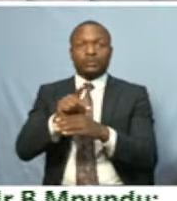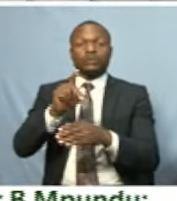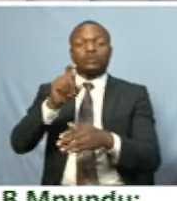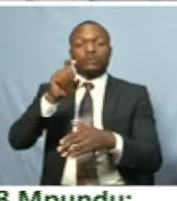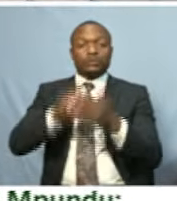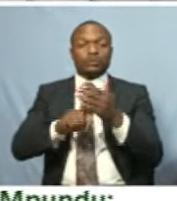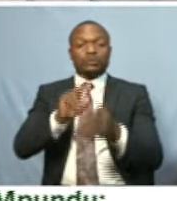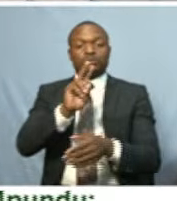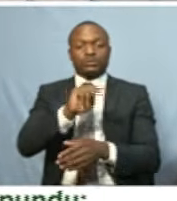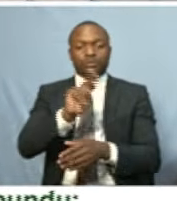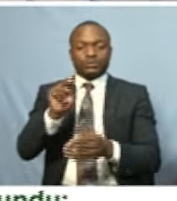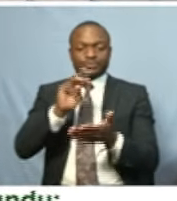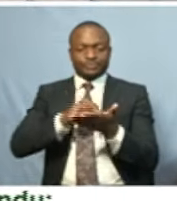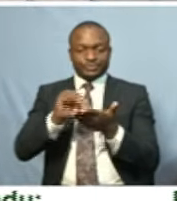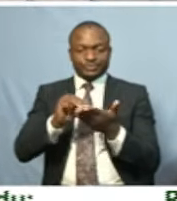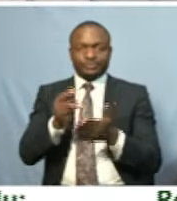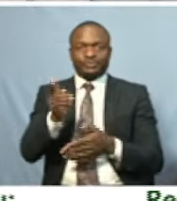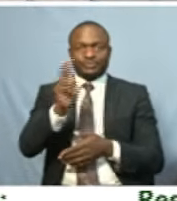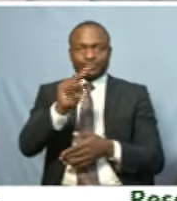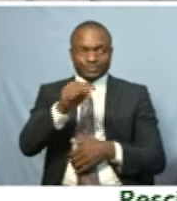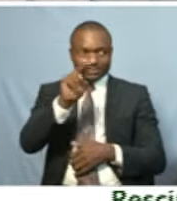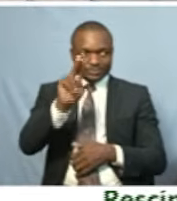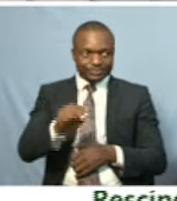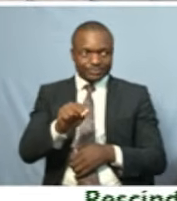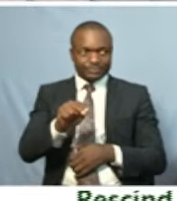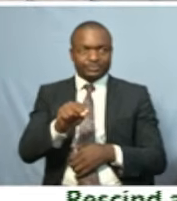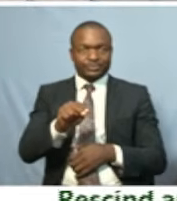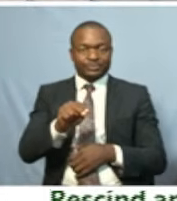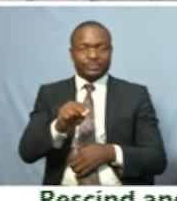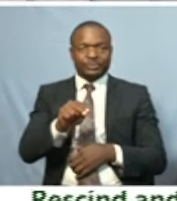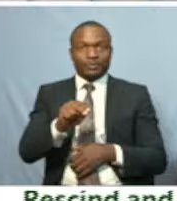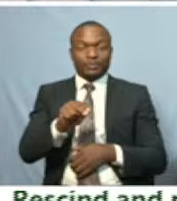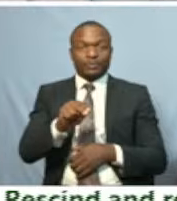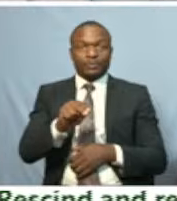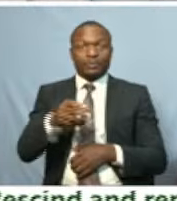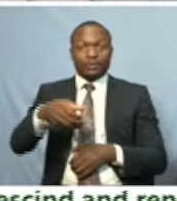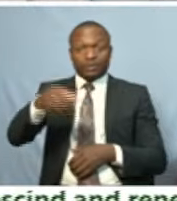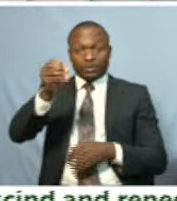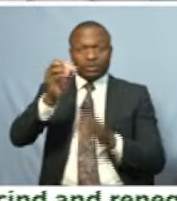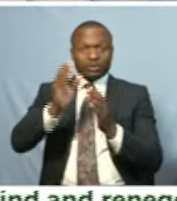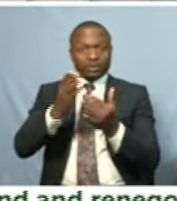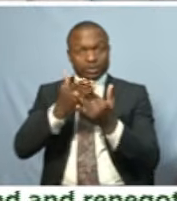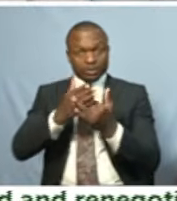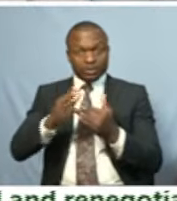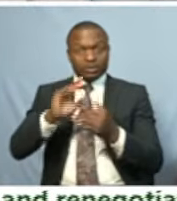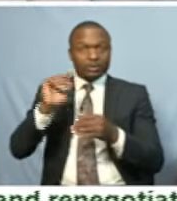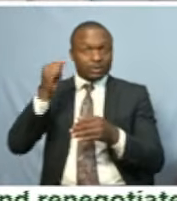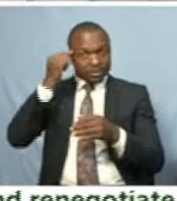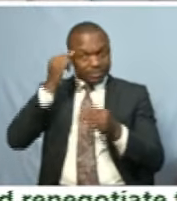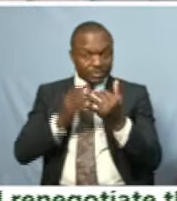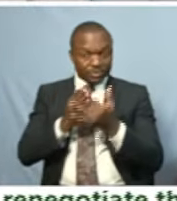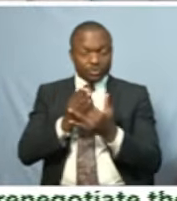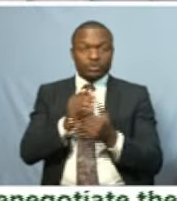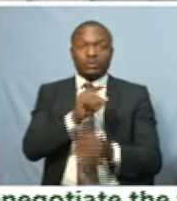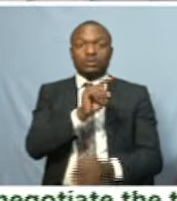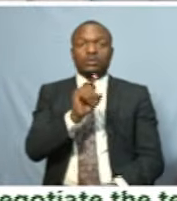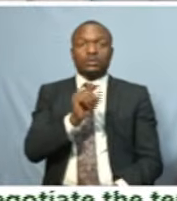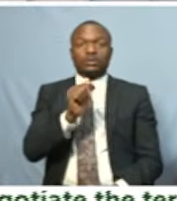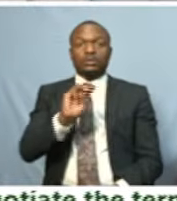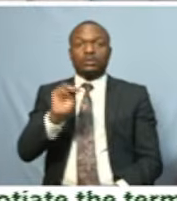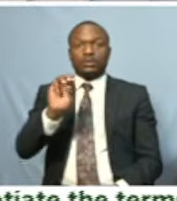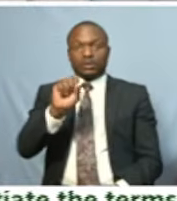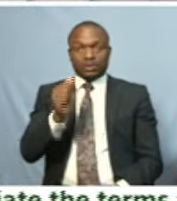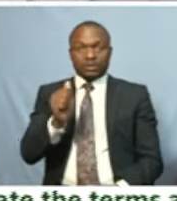million, in which ownership will be shared between government through ZAMSA,